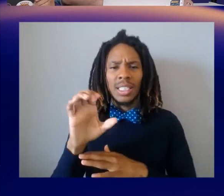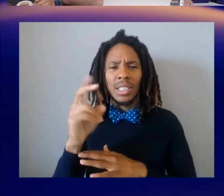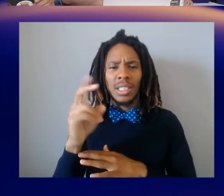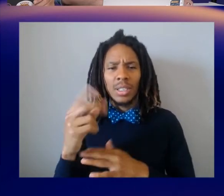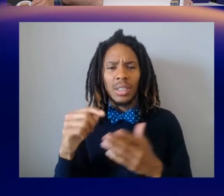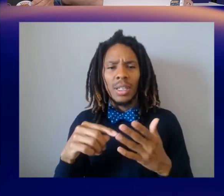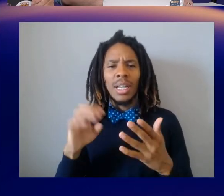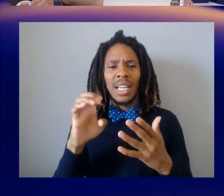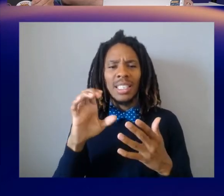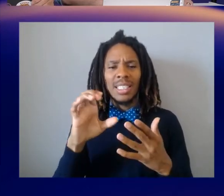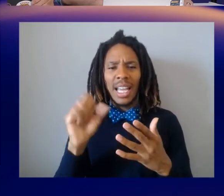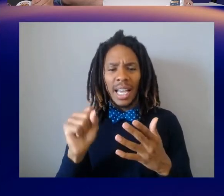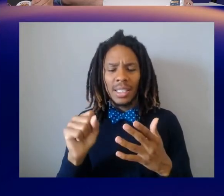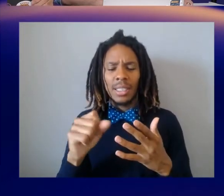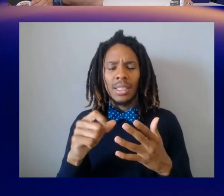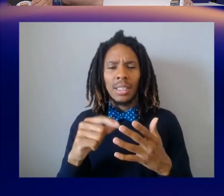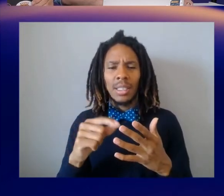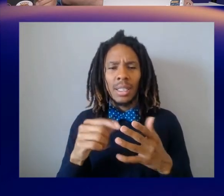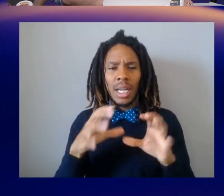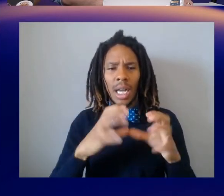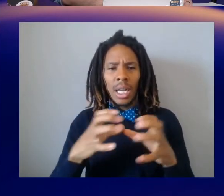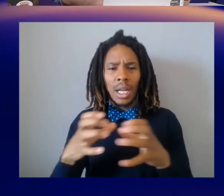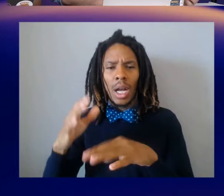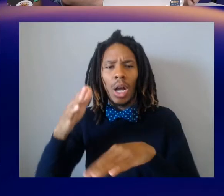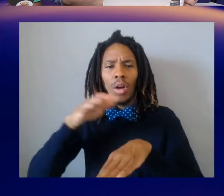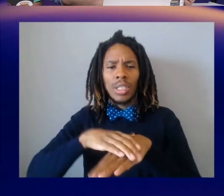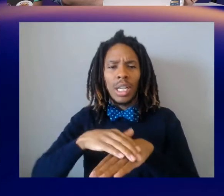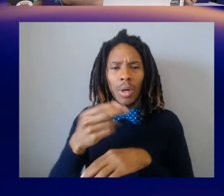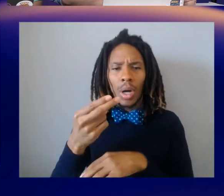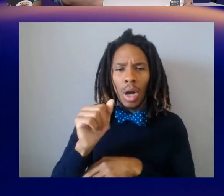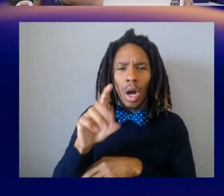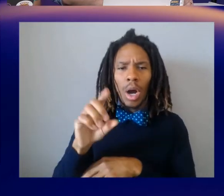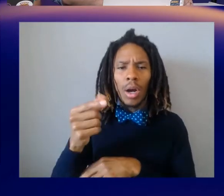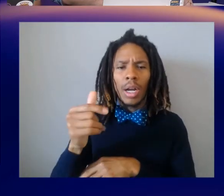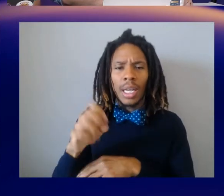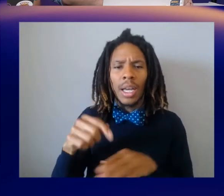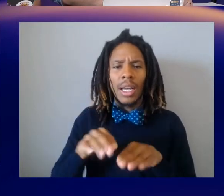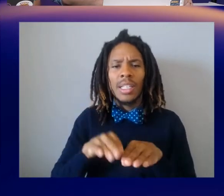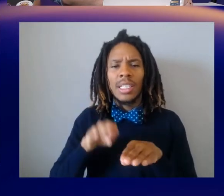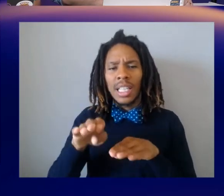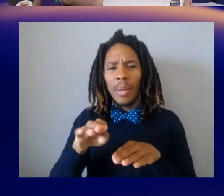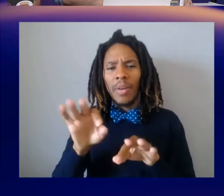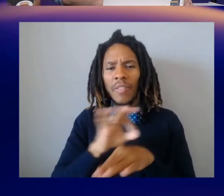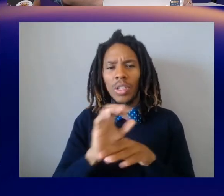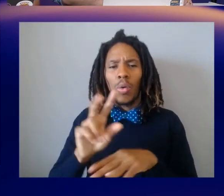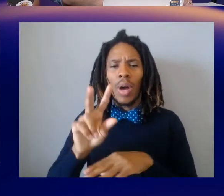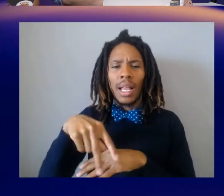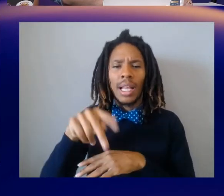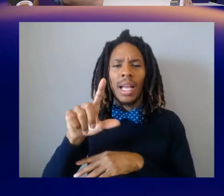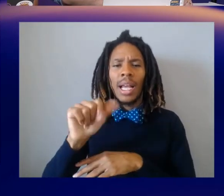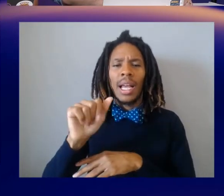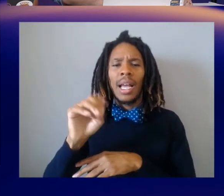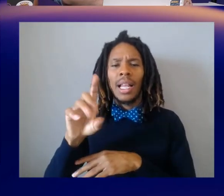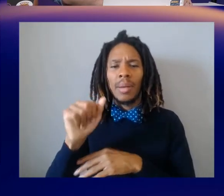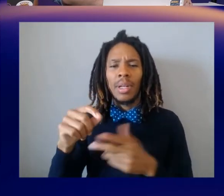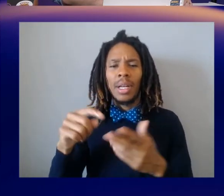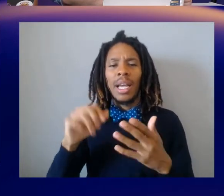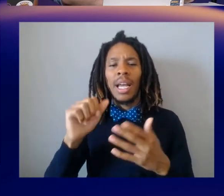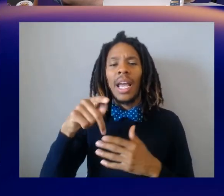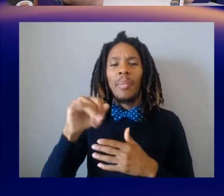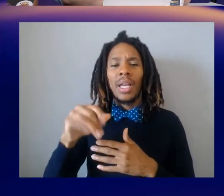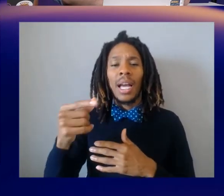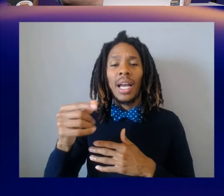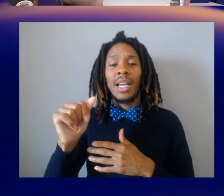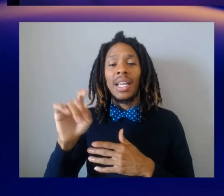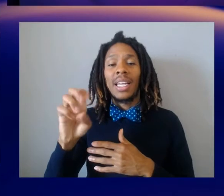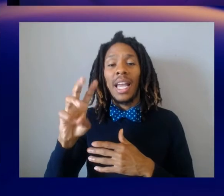ECS clusters running on top of Fargate, step functions with Lambda, API gateway, Lambda, and Dynamo.